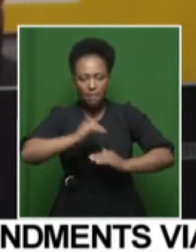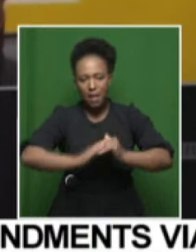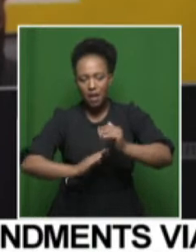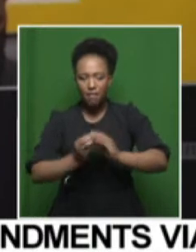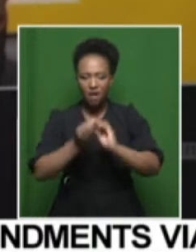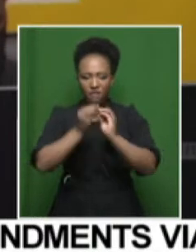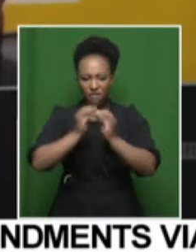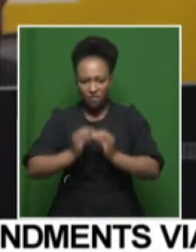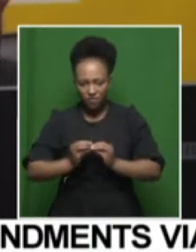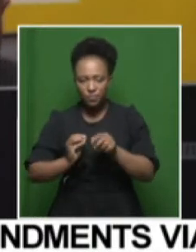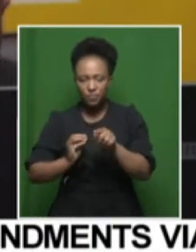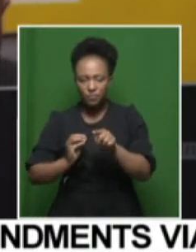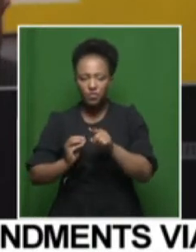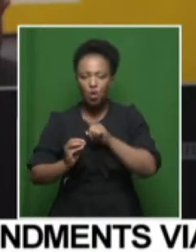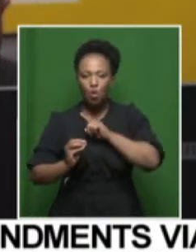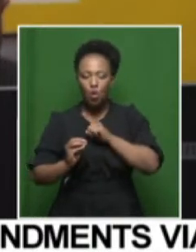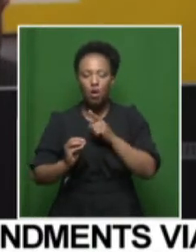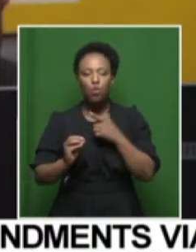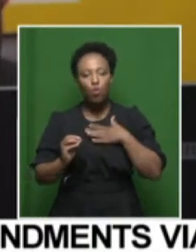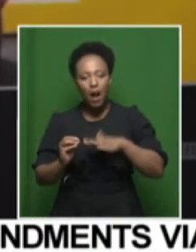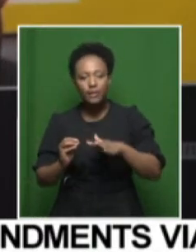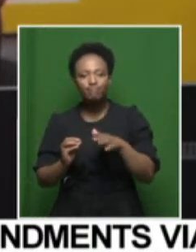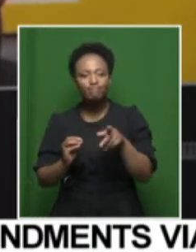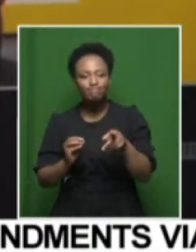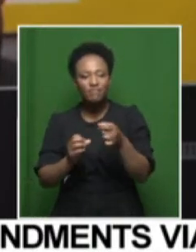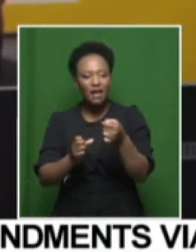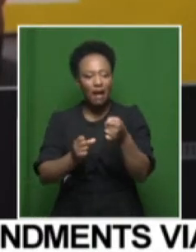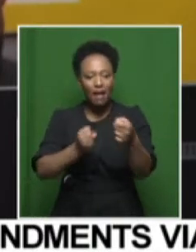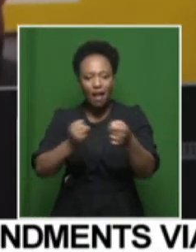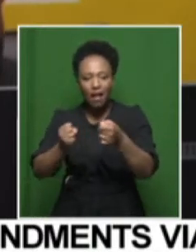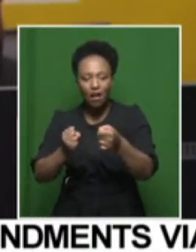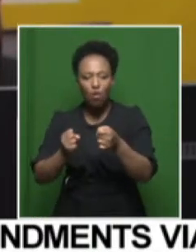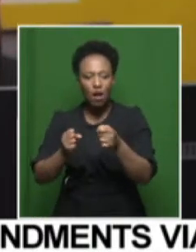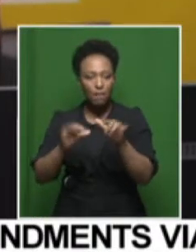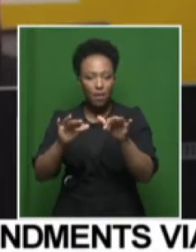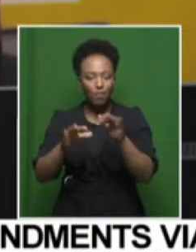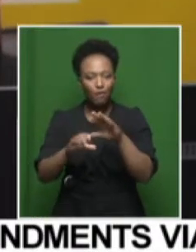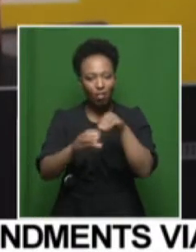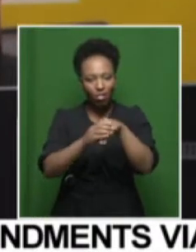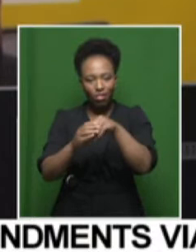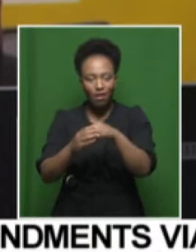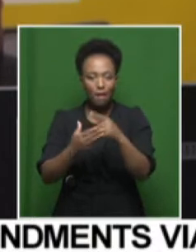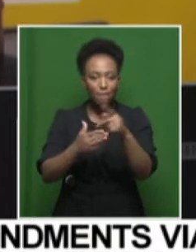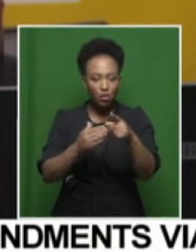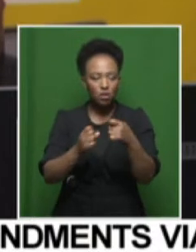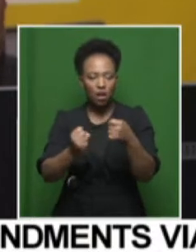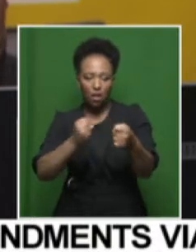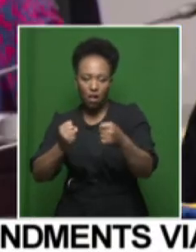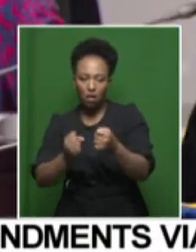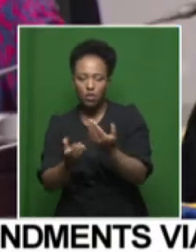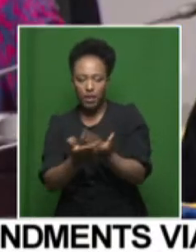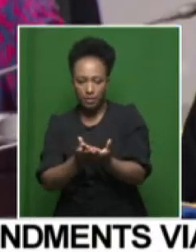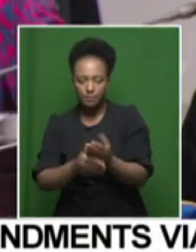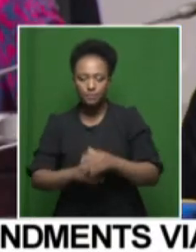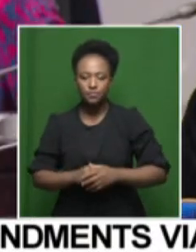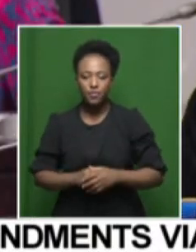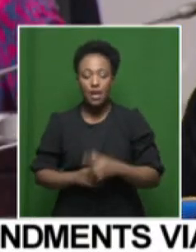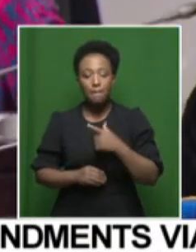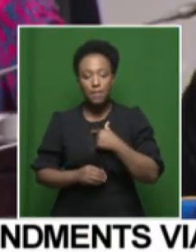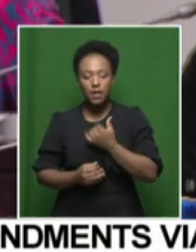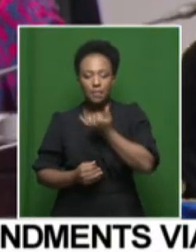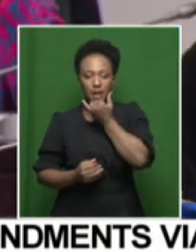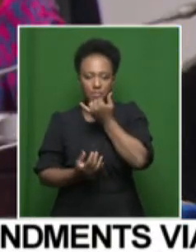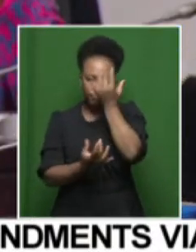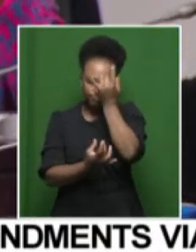unlock higher levels of employment for those involved in projects. I'm pleased to inform this House that